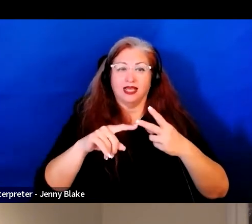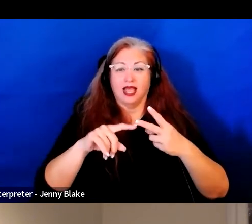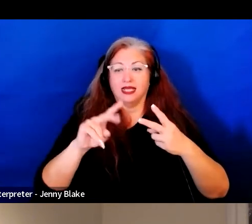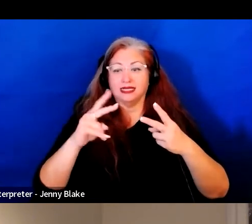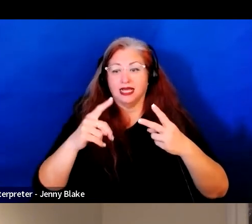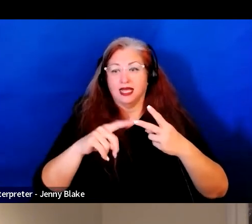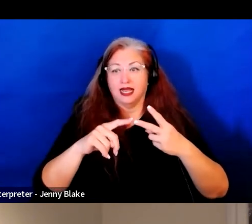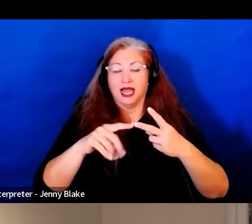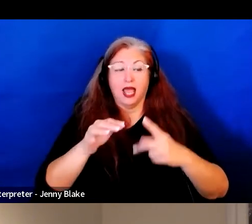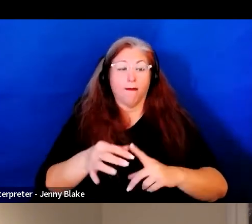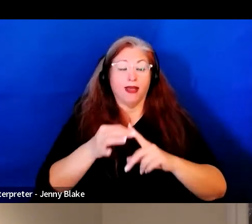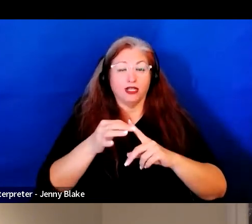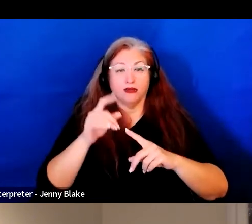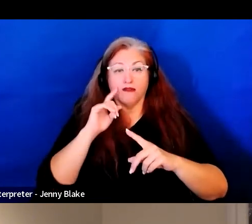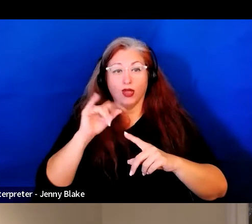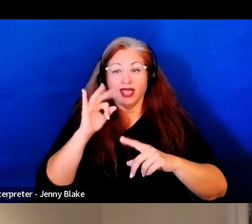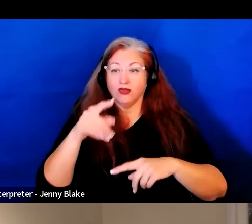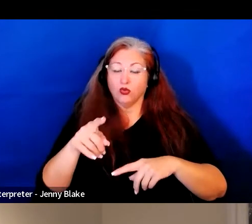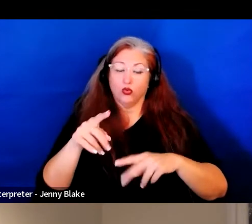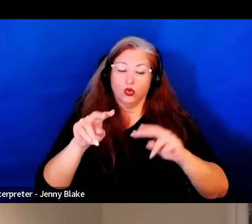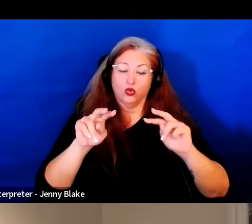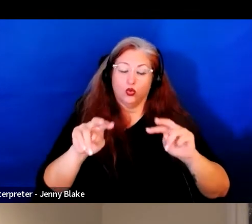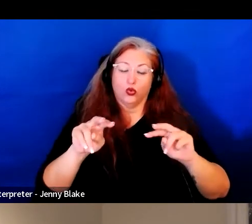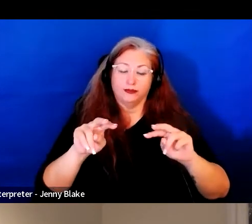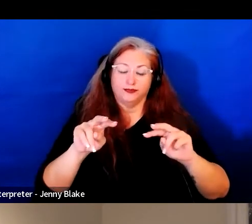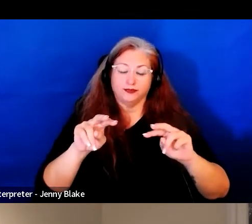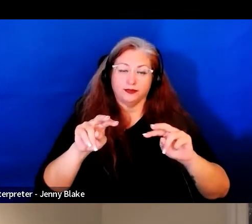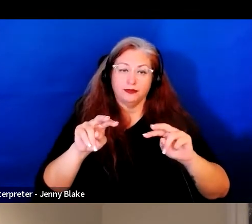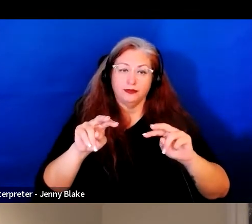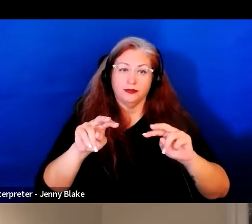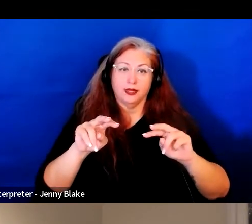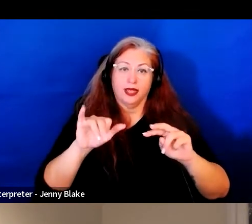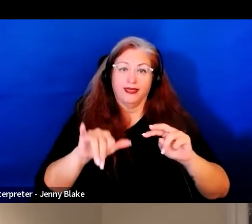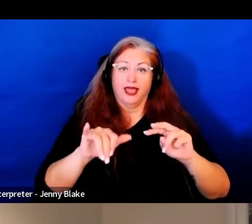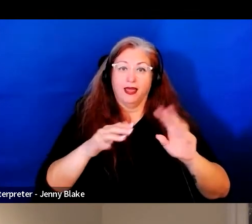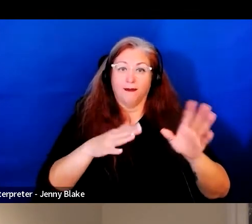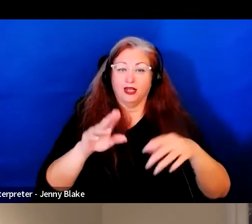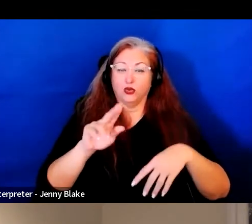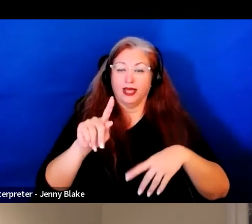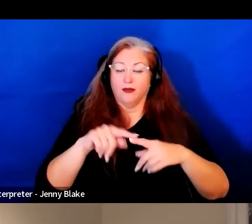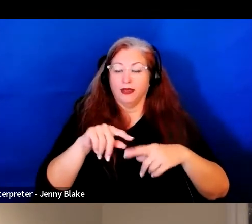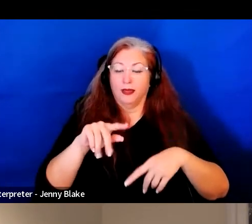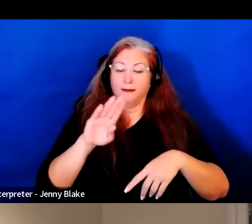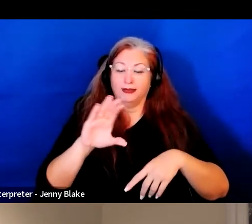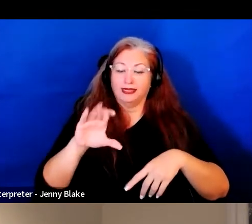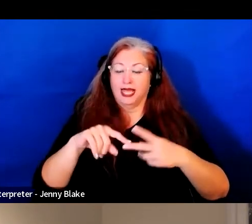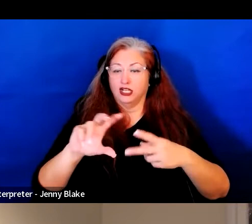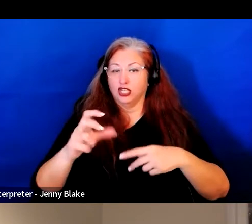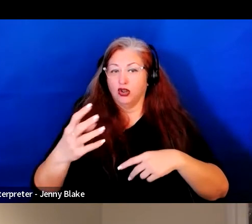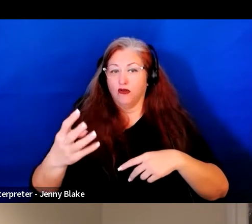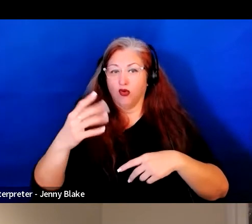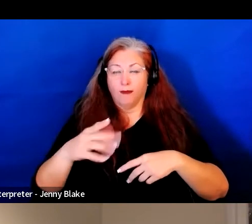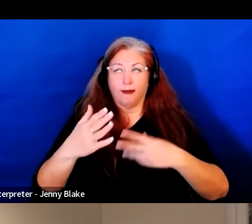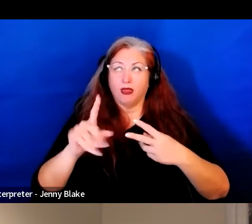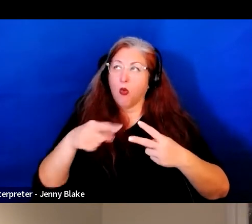is, especially, for example, if you look at the strands in the UK, BBC and Channel 4 are probably the